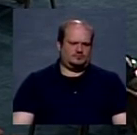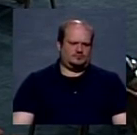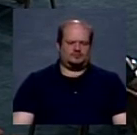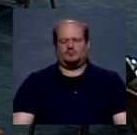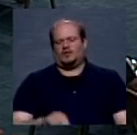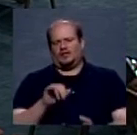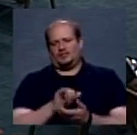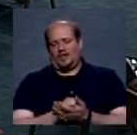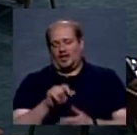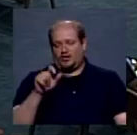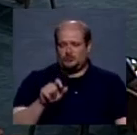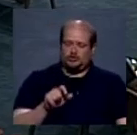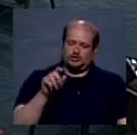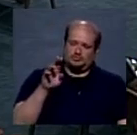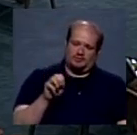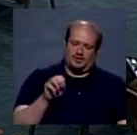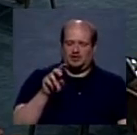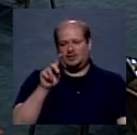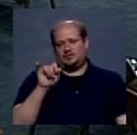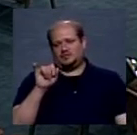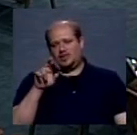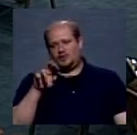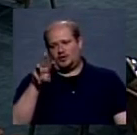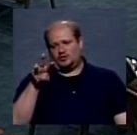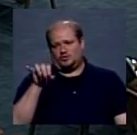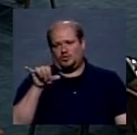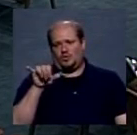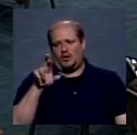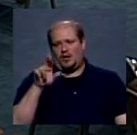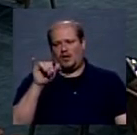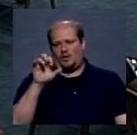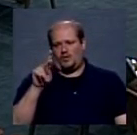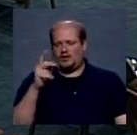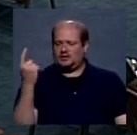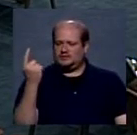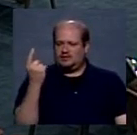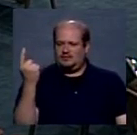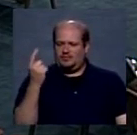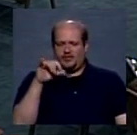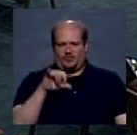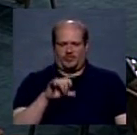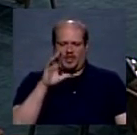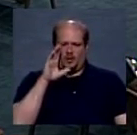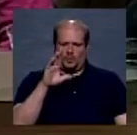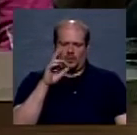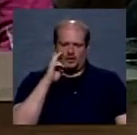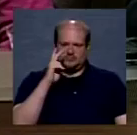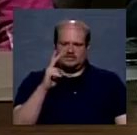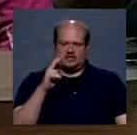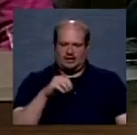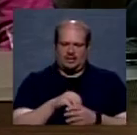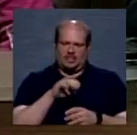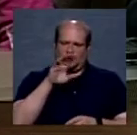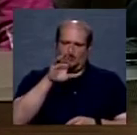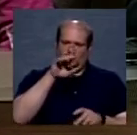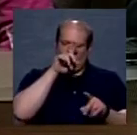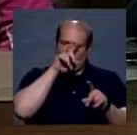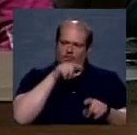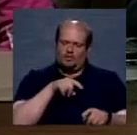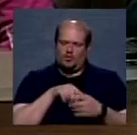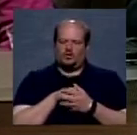The Director Wyrick, one of the things that's going to you're going to see in your report is